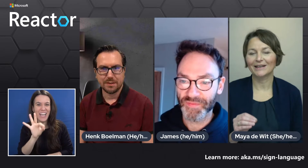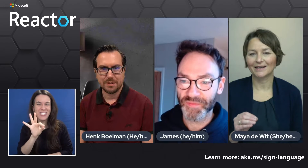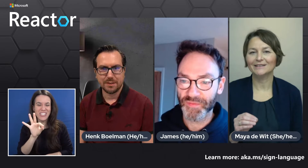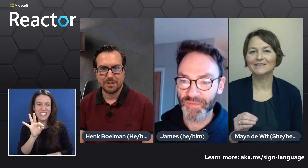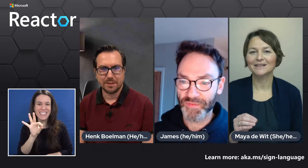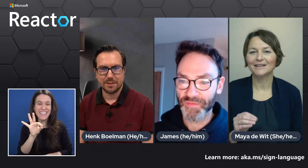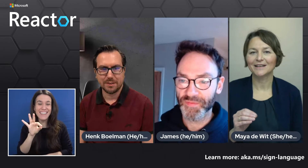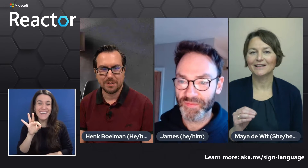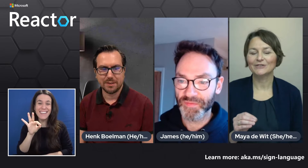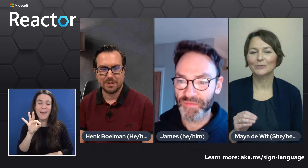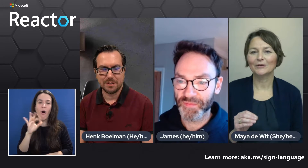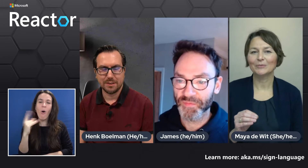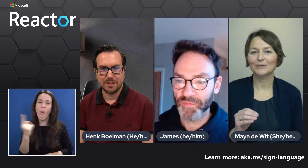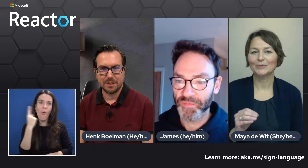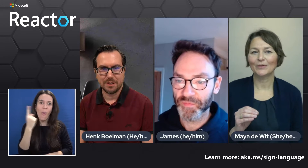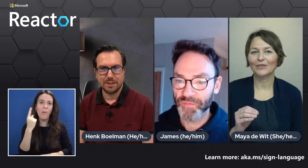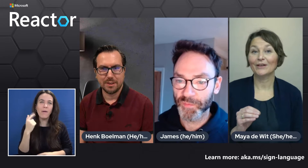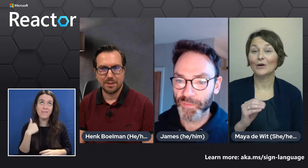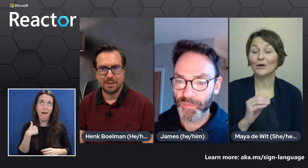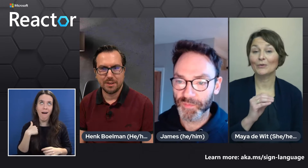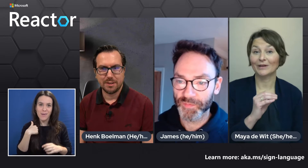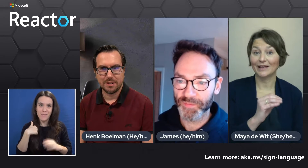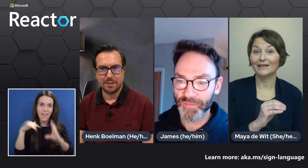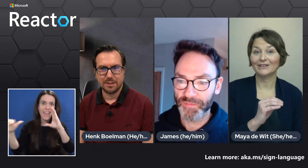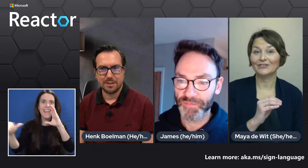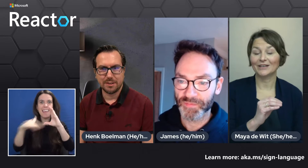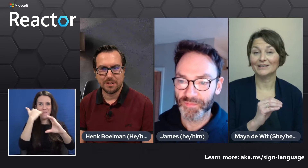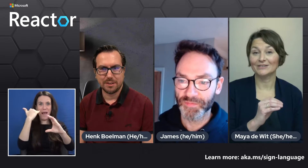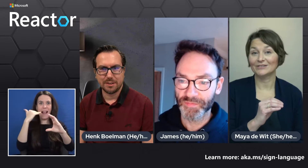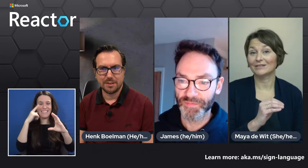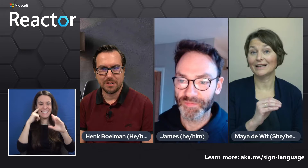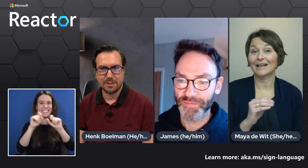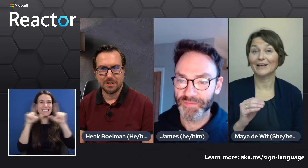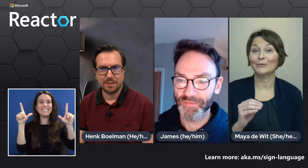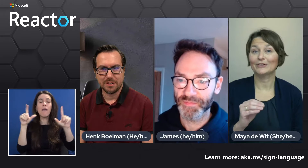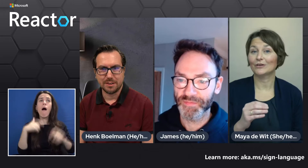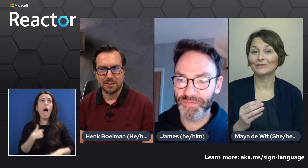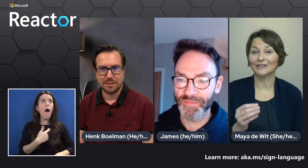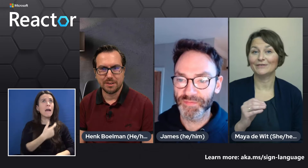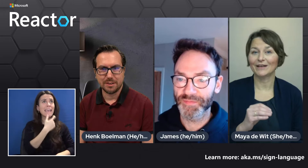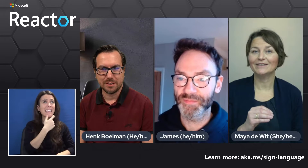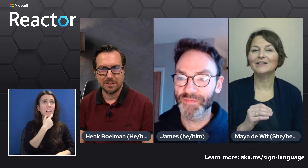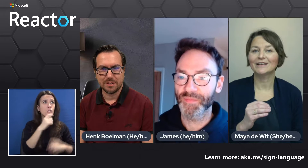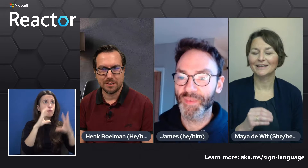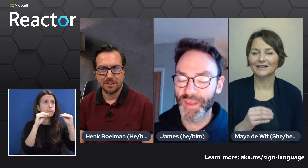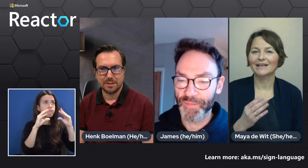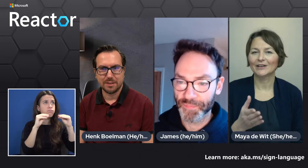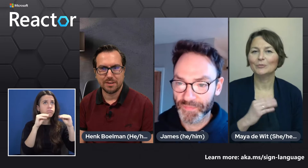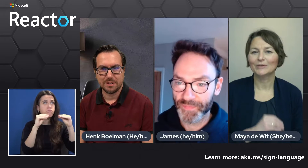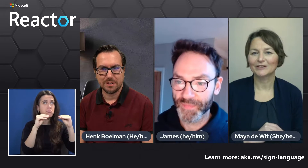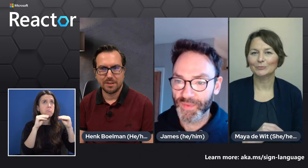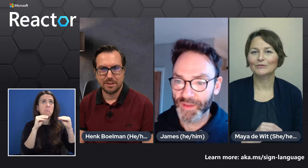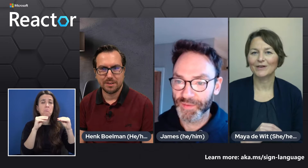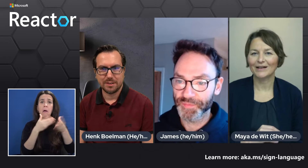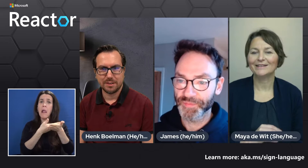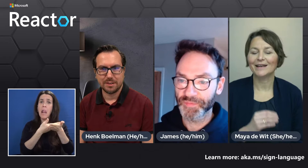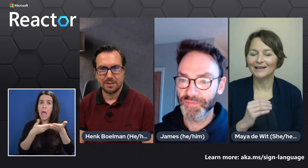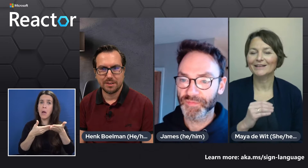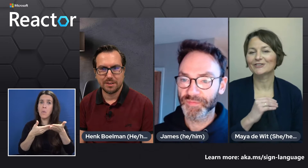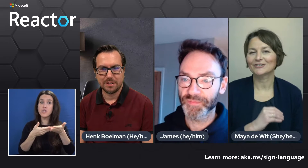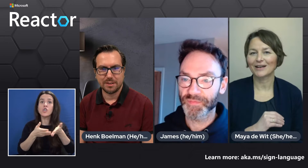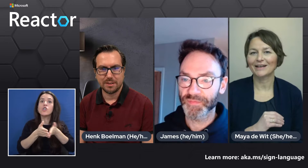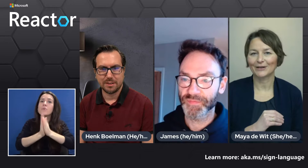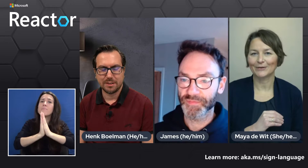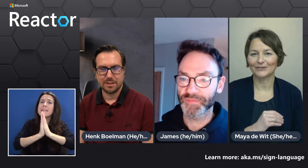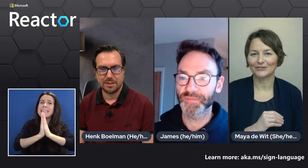I get is when people think, oh, English is the language of the event. Can you please provide